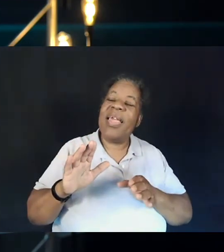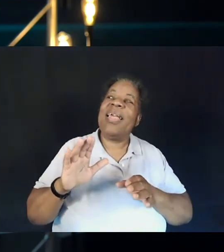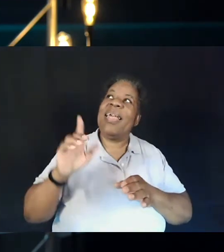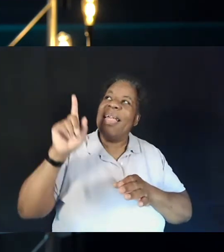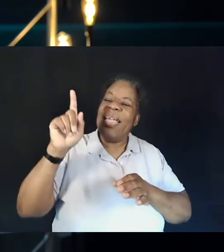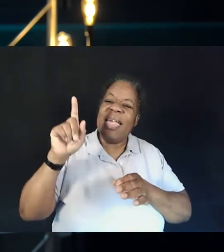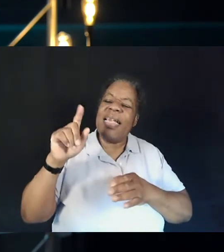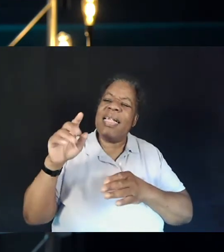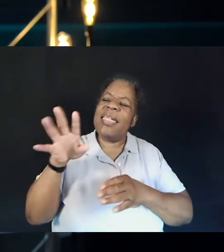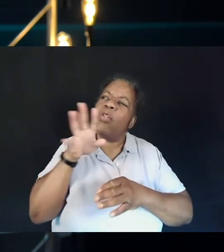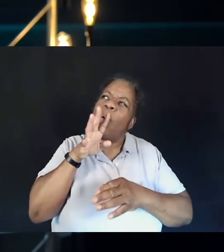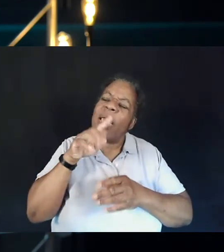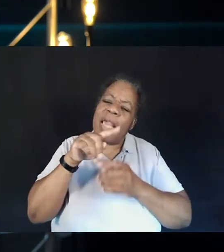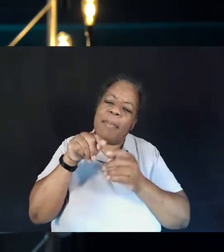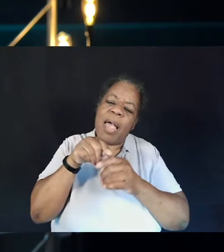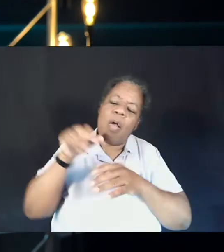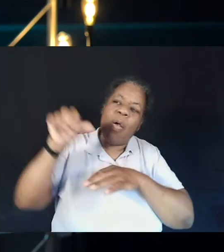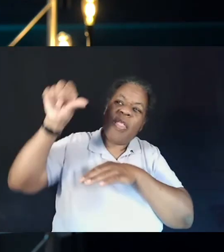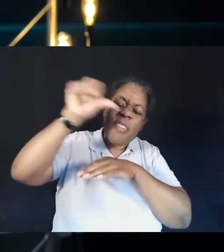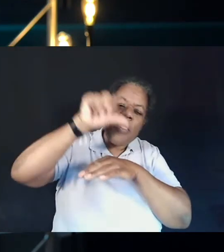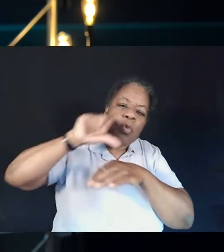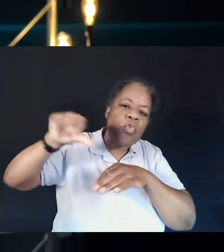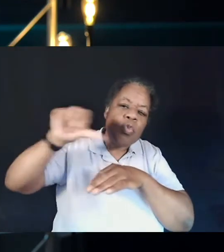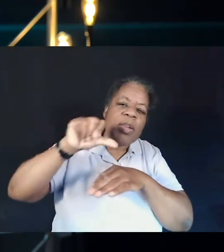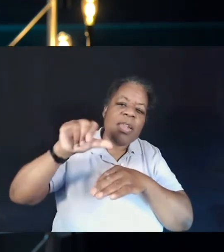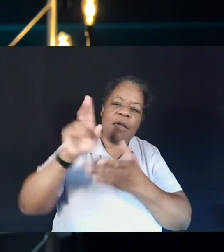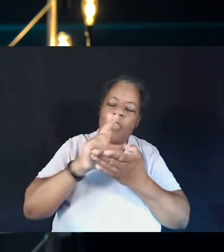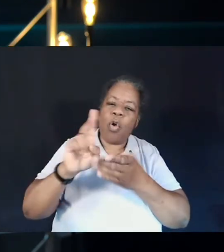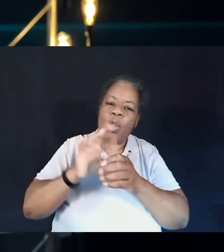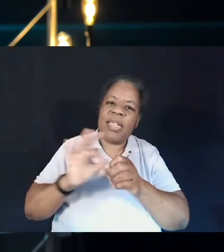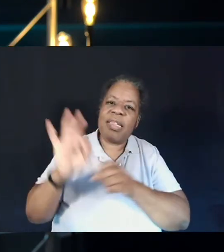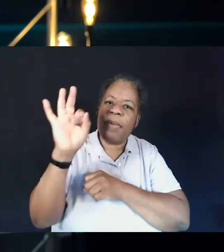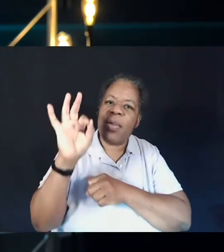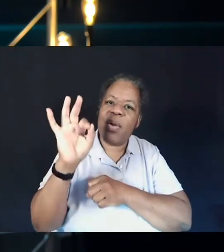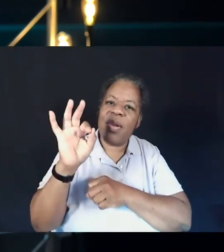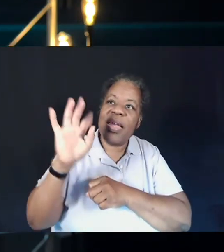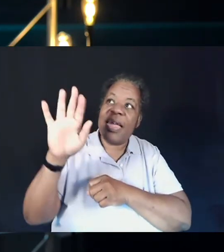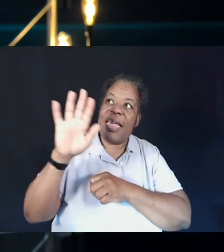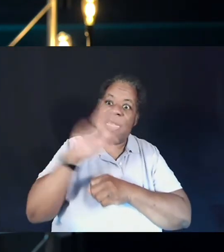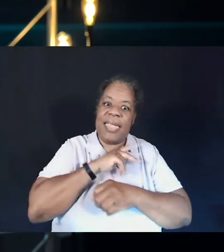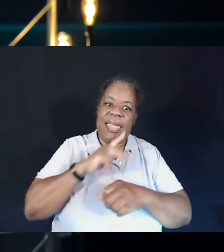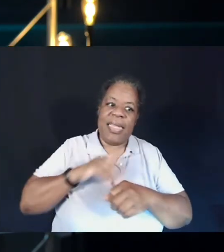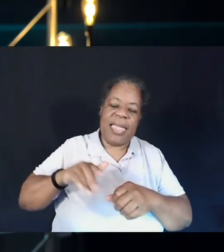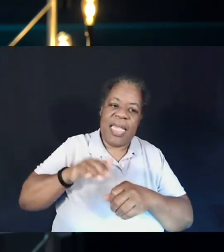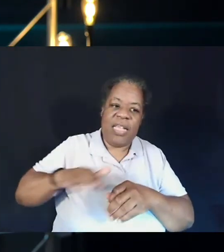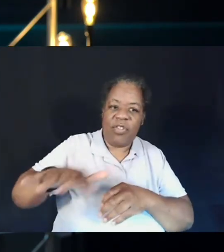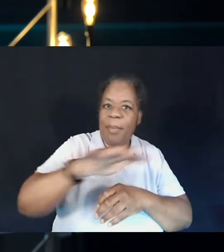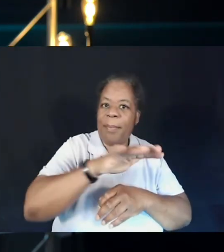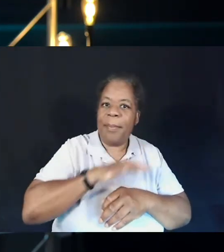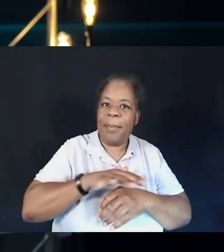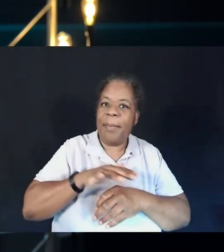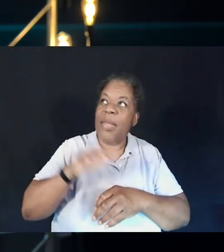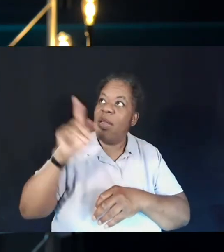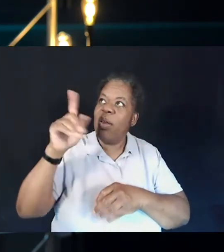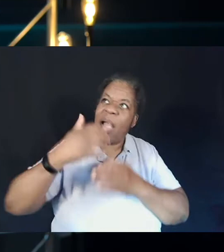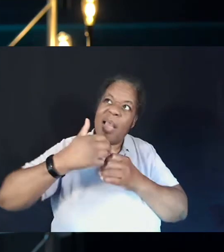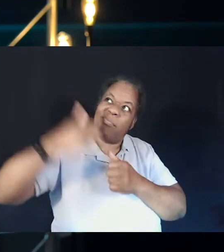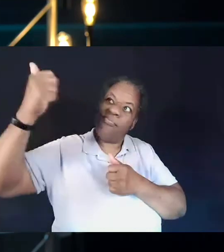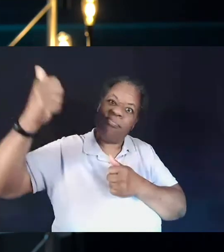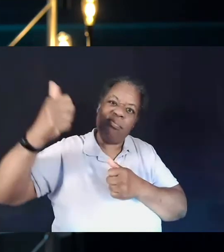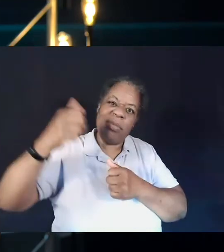Spirit over his kingship. He's not saying that God abandons us when we sin. He's not saying that God takes his presence away from us. He